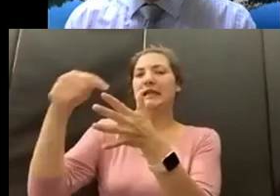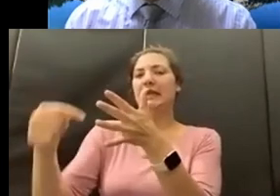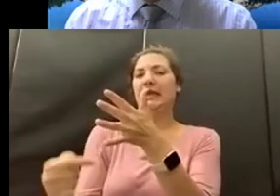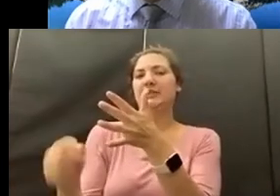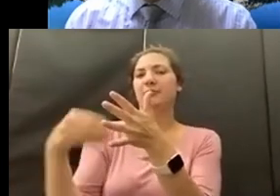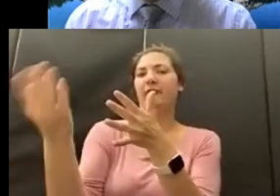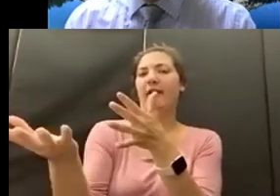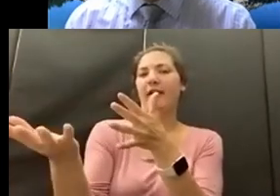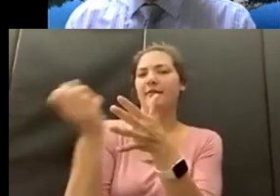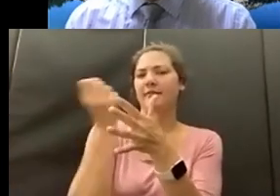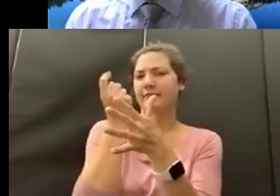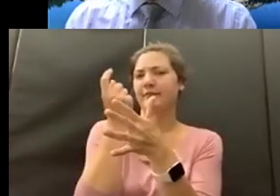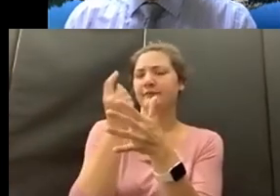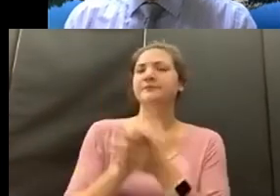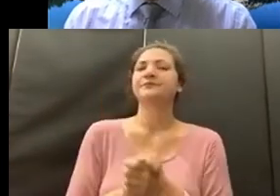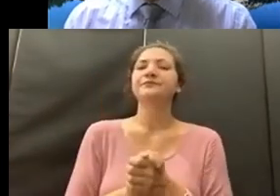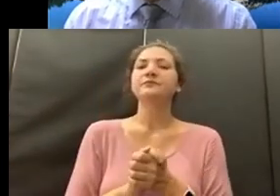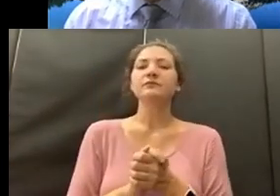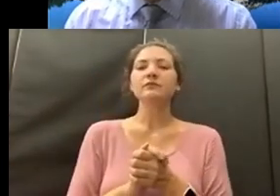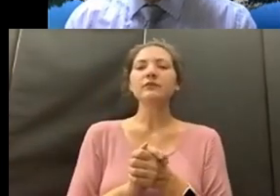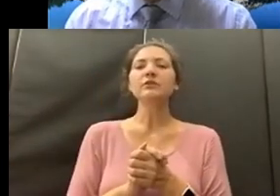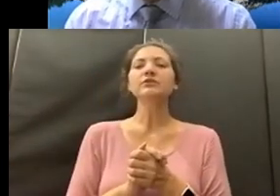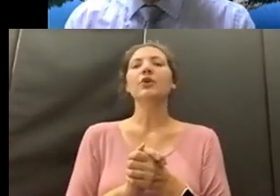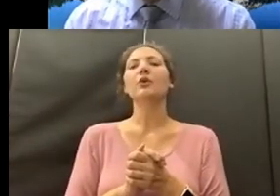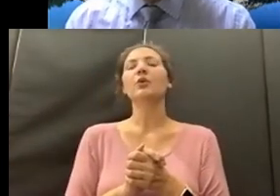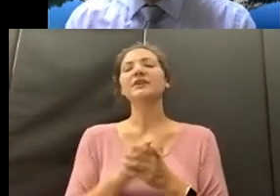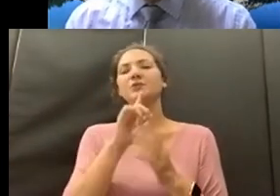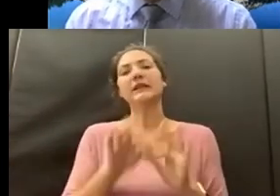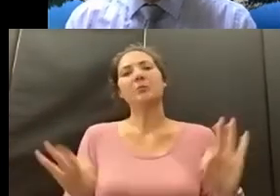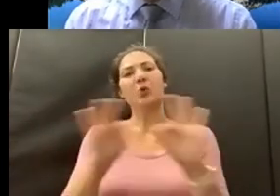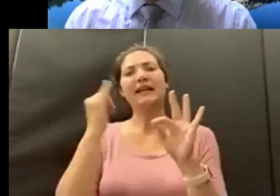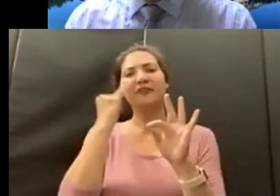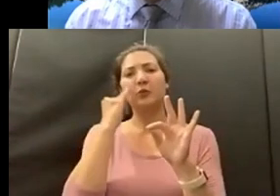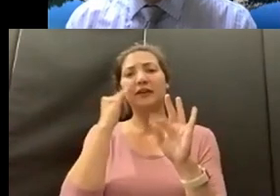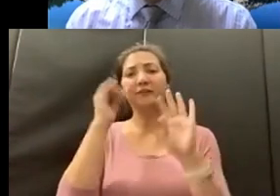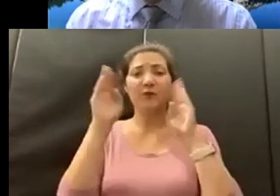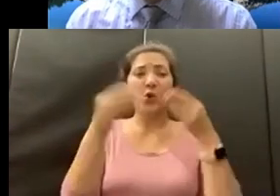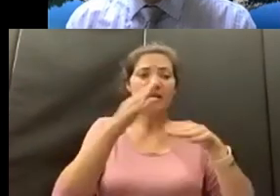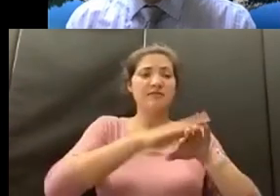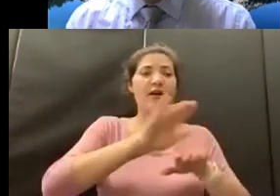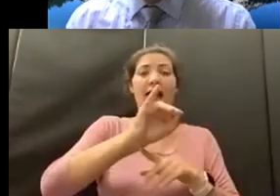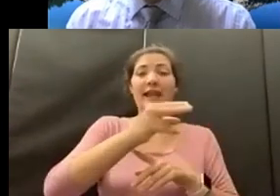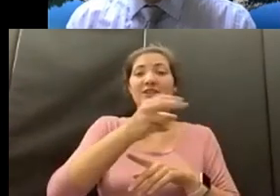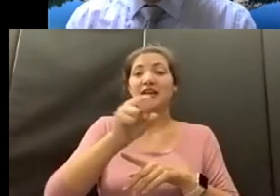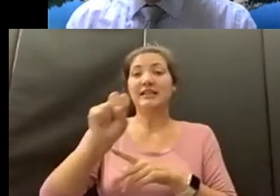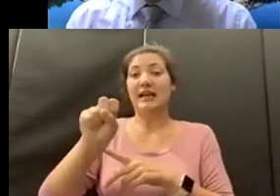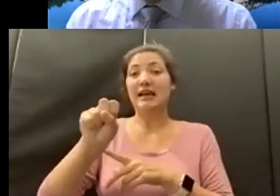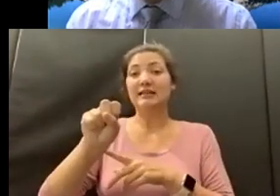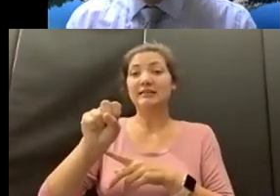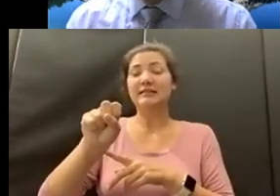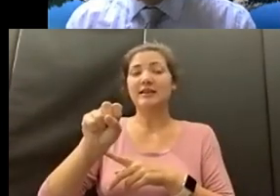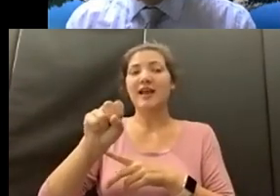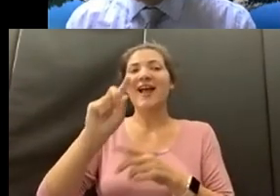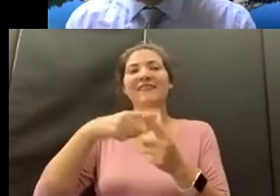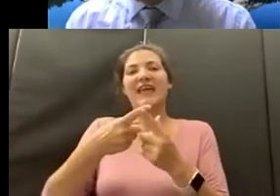It keeps us focused on prevention. It keeps people in their homes, and it keeps them out of crisis. And if we look at that from an even